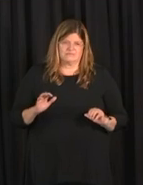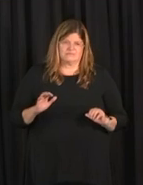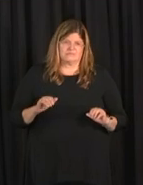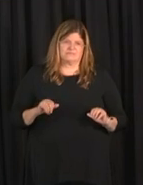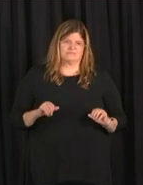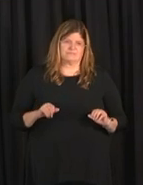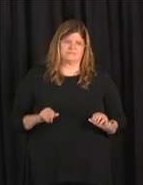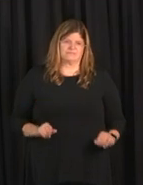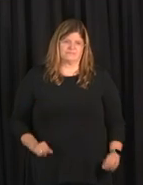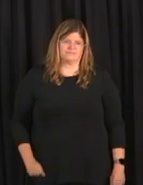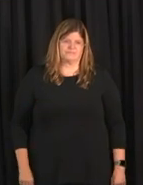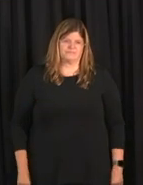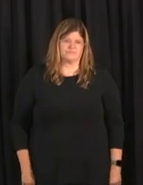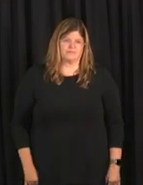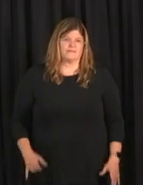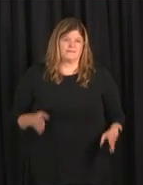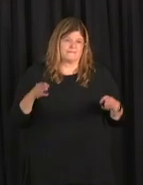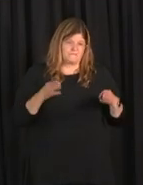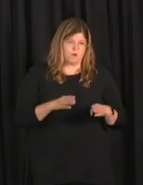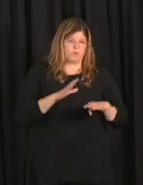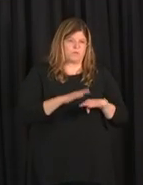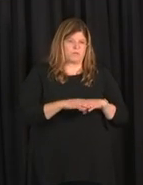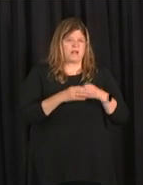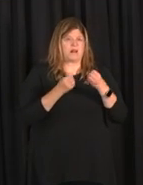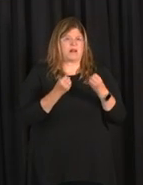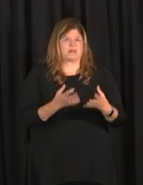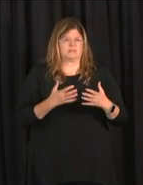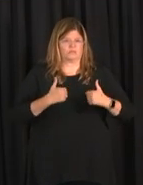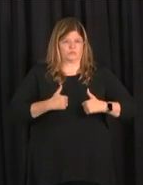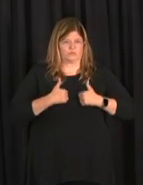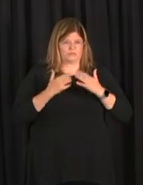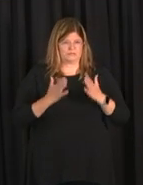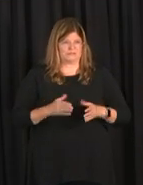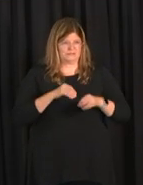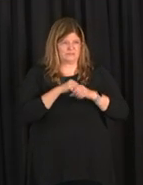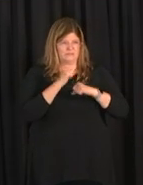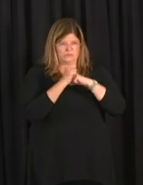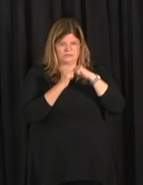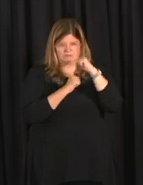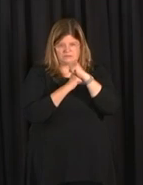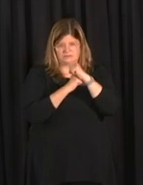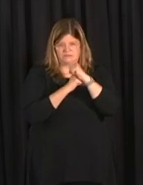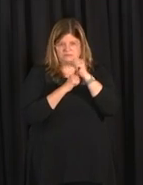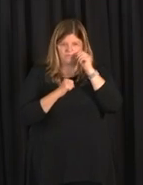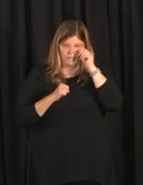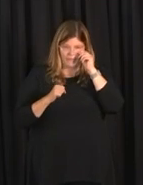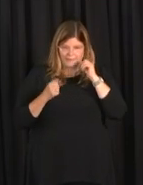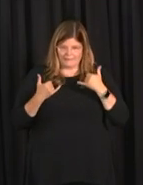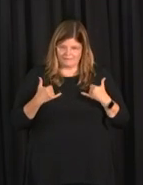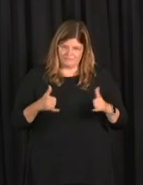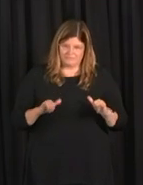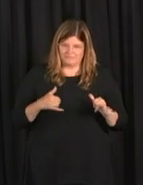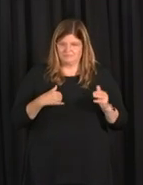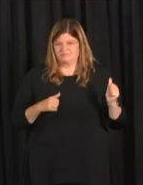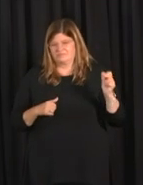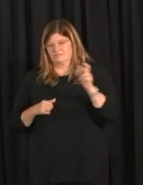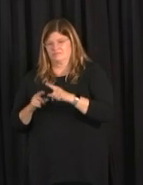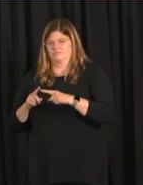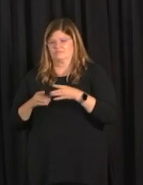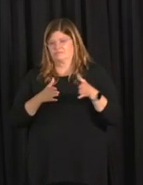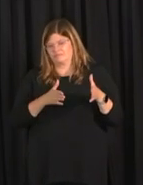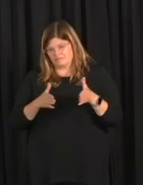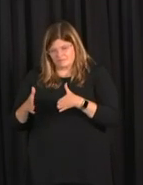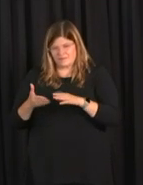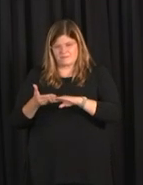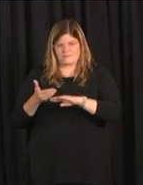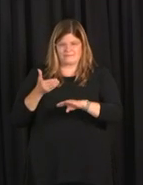tapping into a lot of existing infrastructure. So I would have to go back to the plan, Lou, before